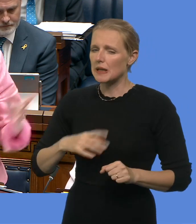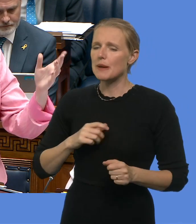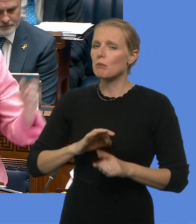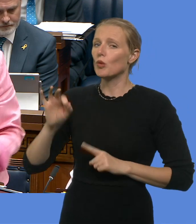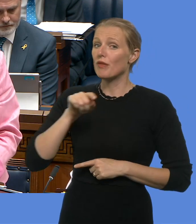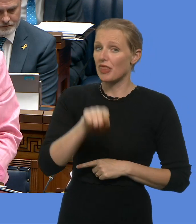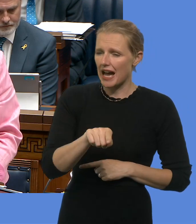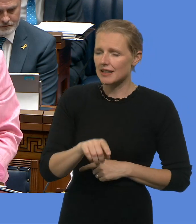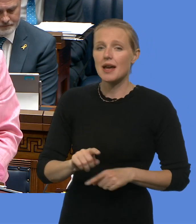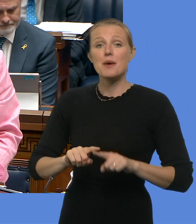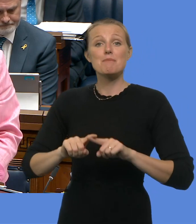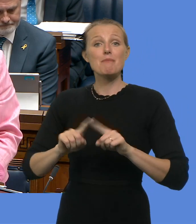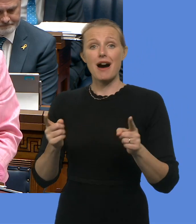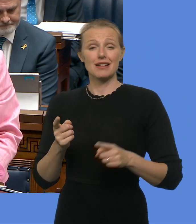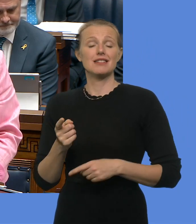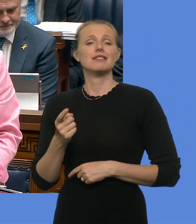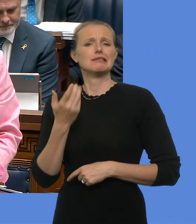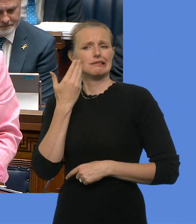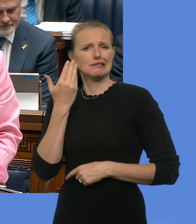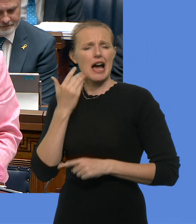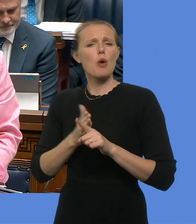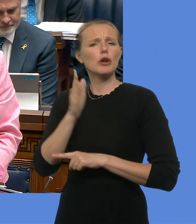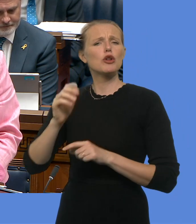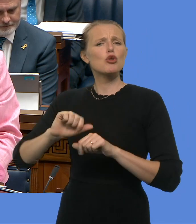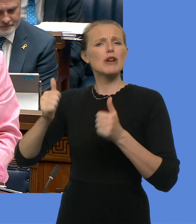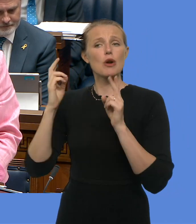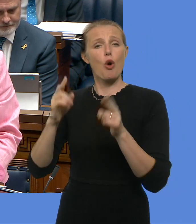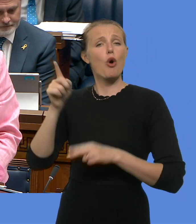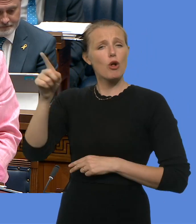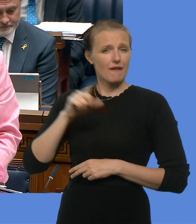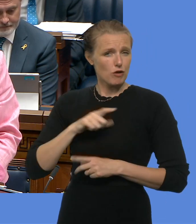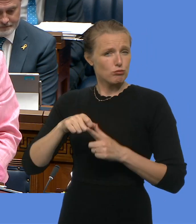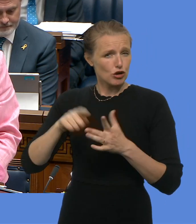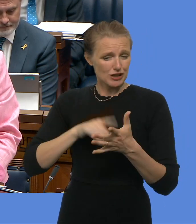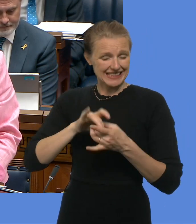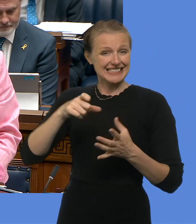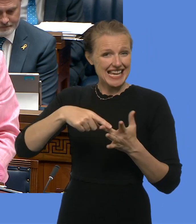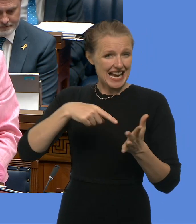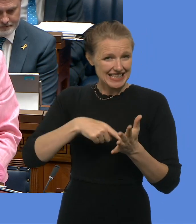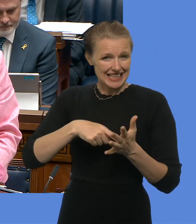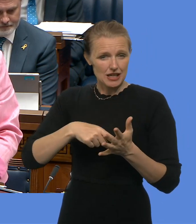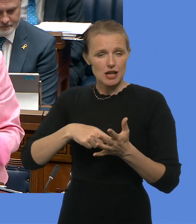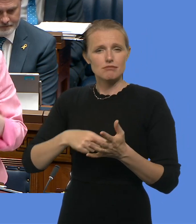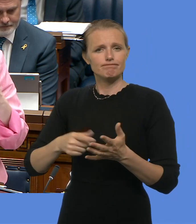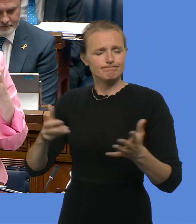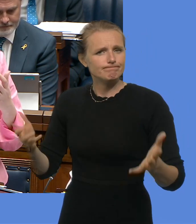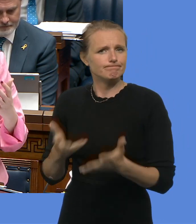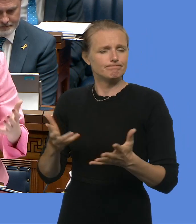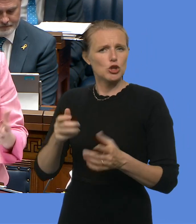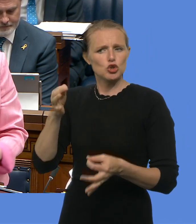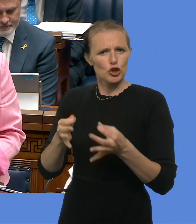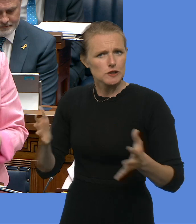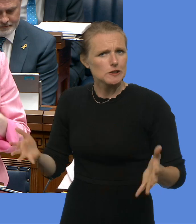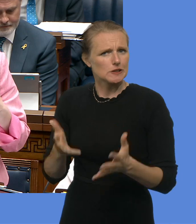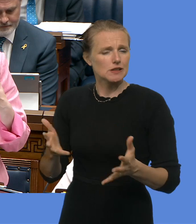just here in the Great Hall a great event for one of the CIT projects in relation to restorative justice, and we heard from members